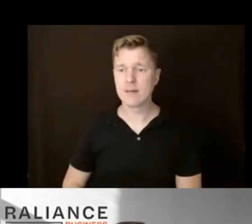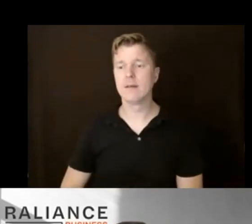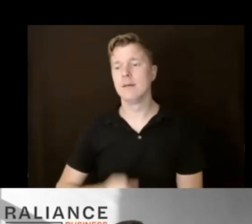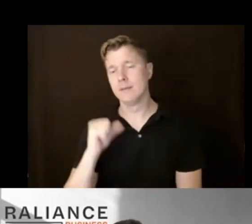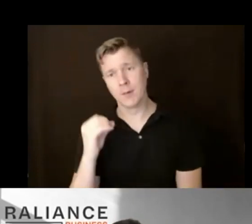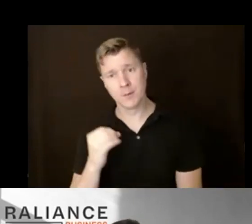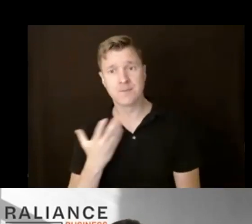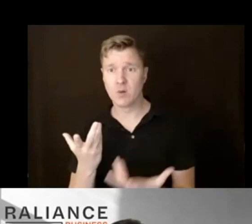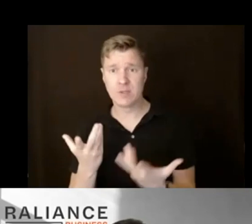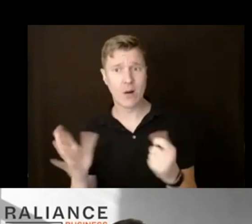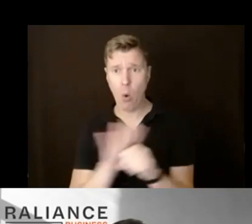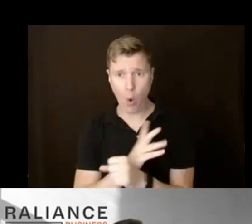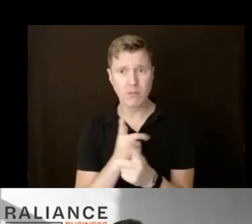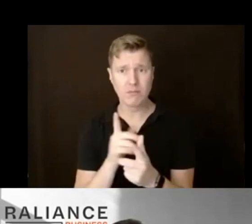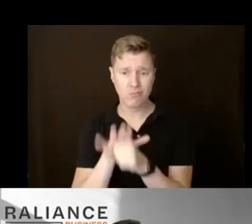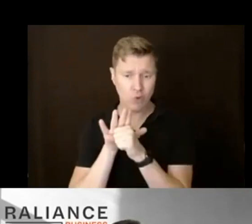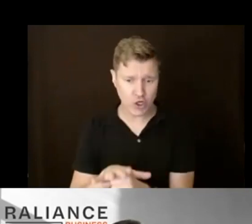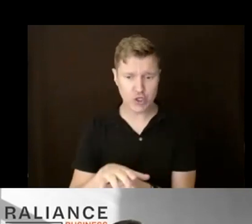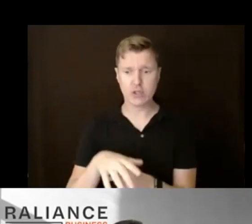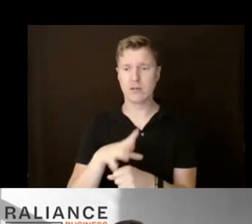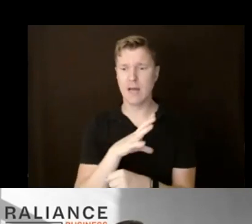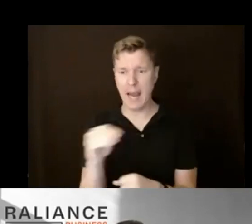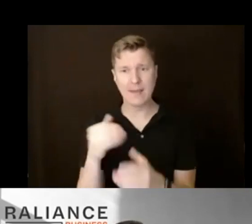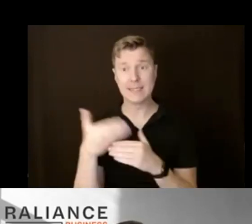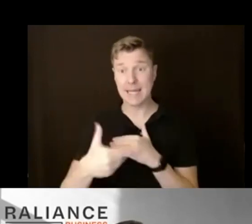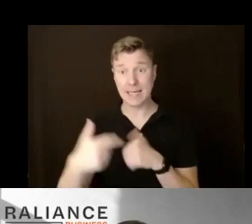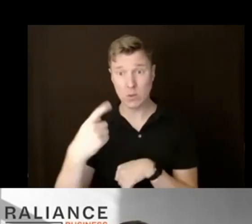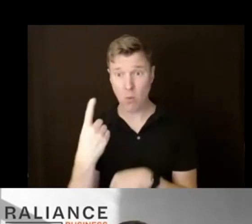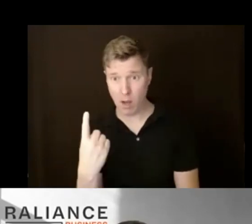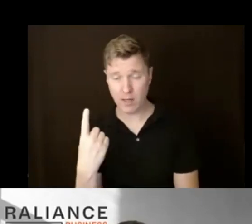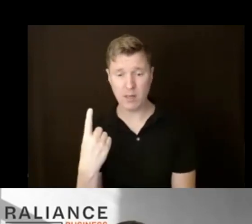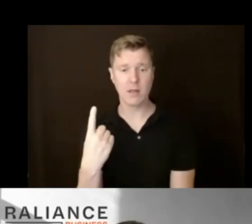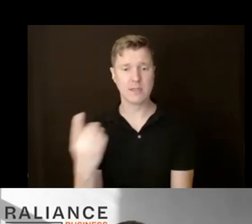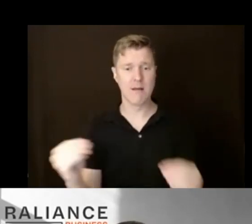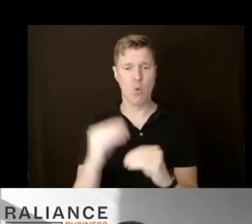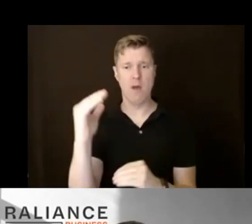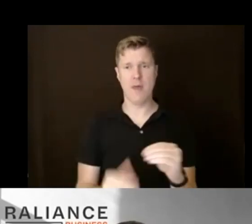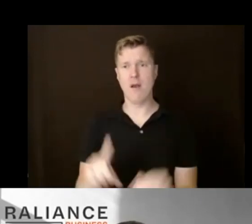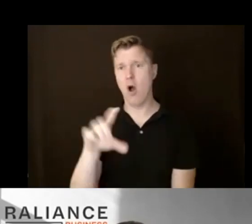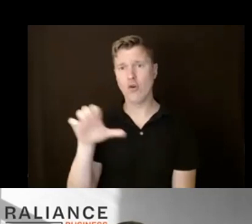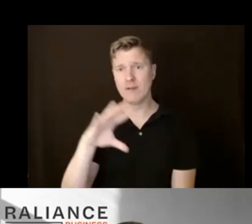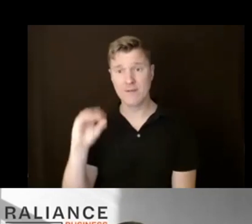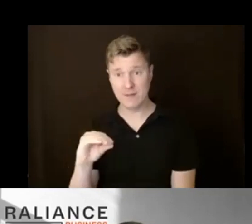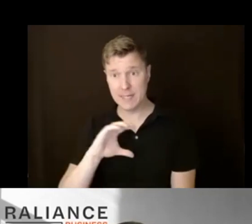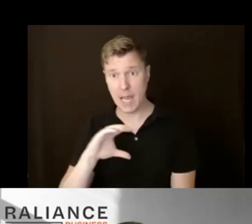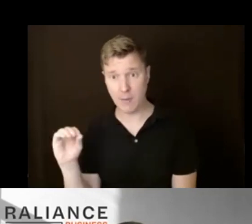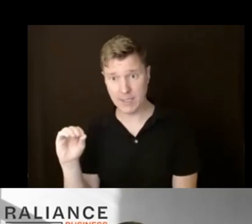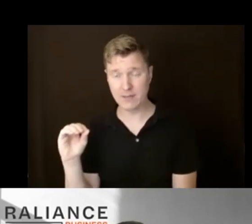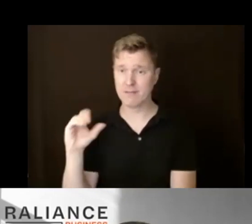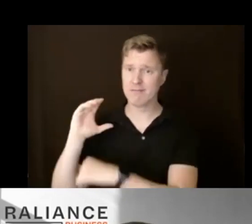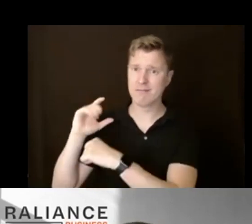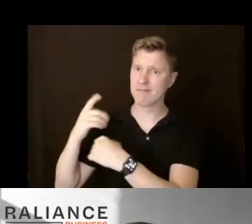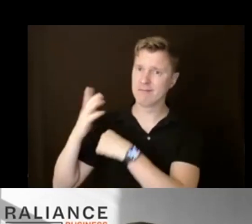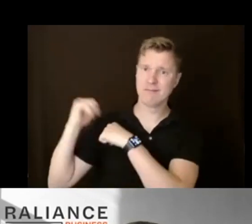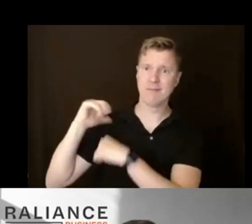there was that kind of pressure. Then there was this next one that's more than 150 companies call on Congress to strengthen